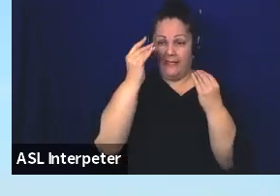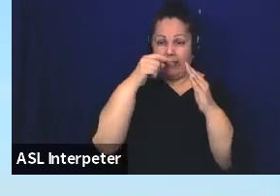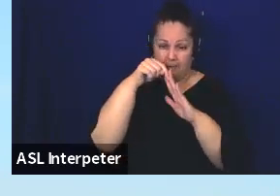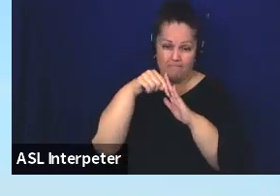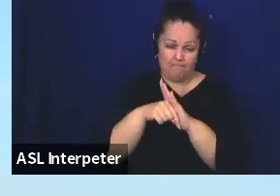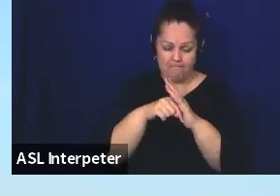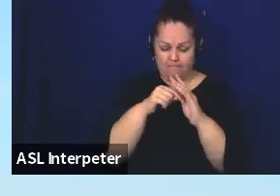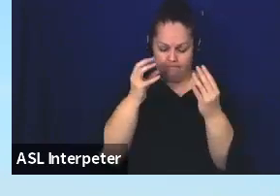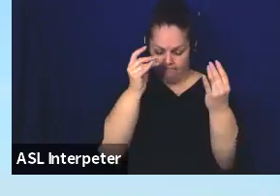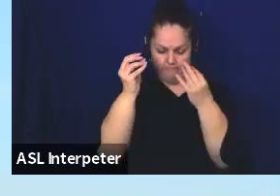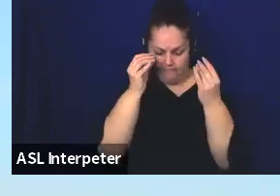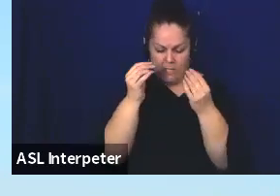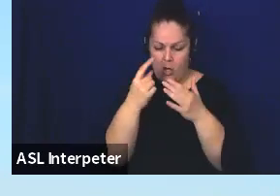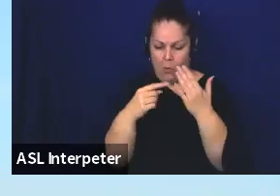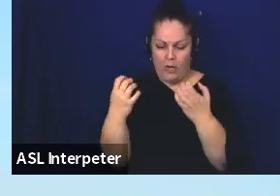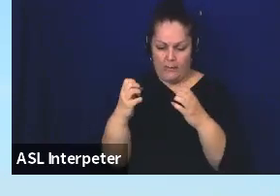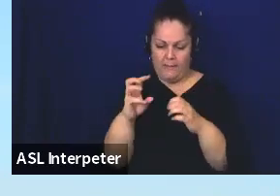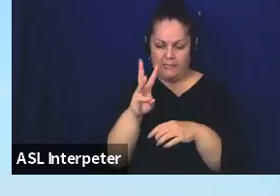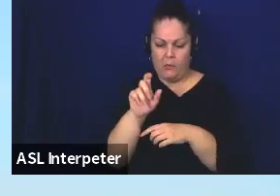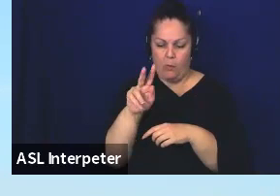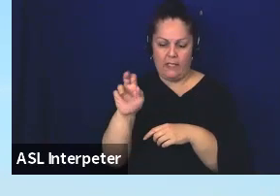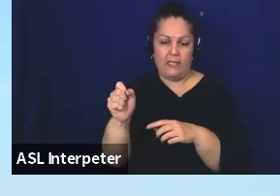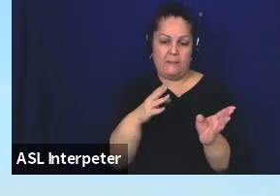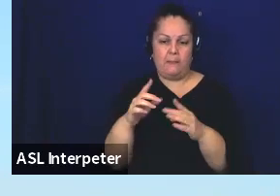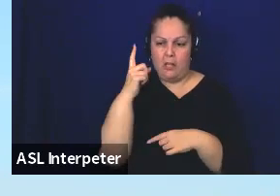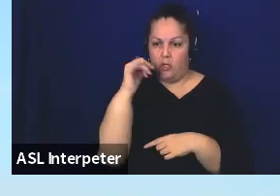what that emergency wellness plan looks like.